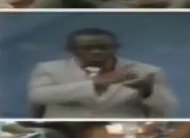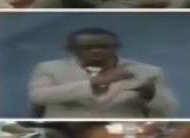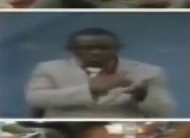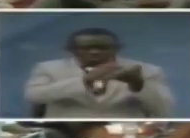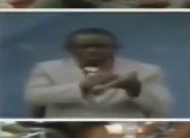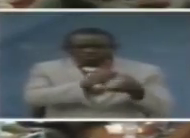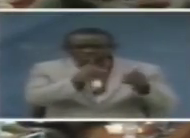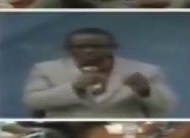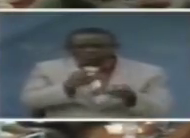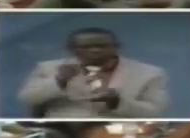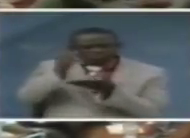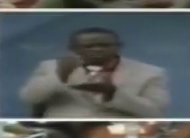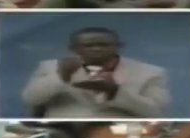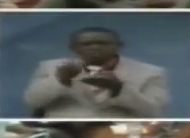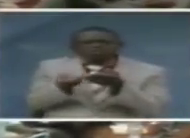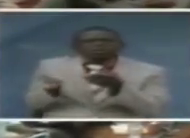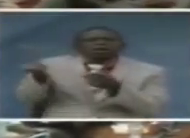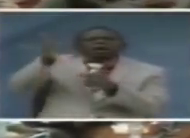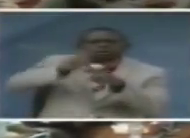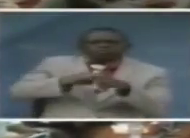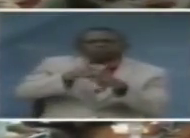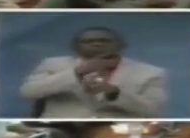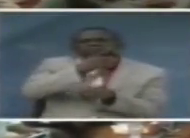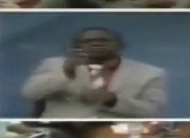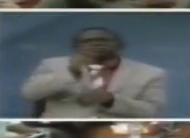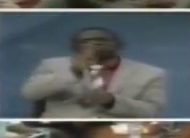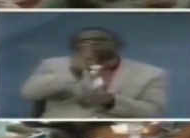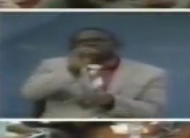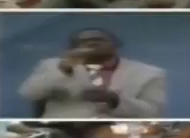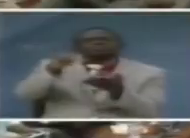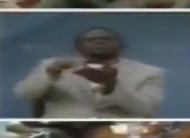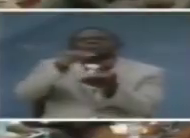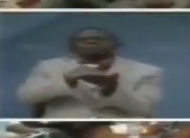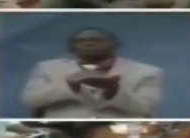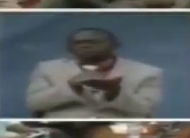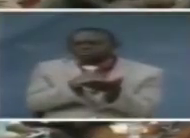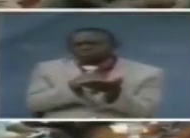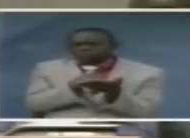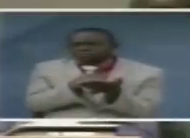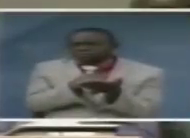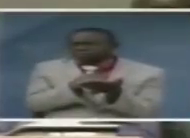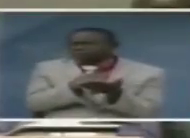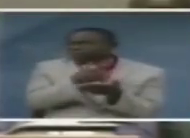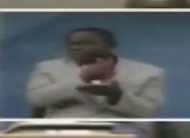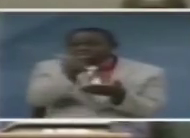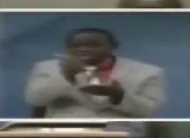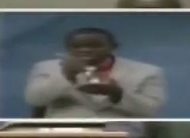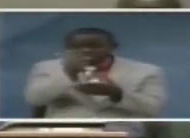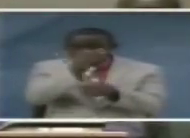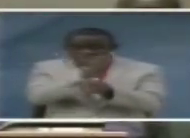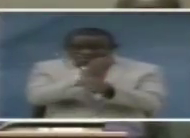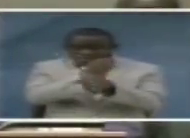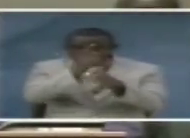The allocation for food security packs has been doubled to 140 million.